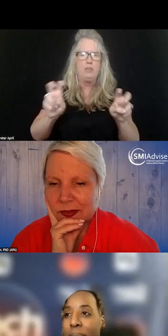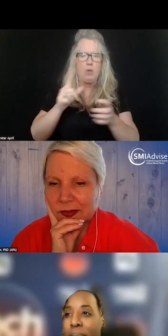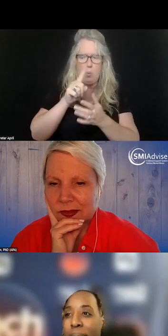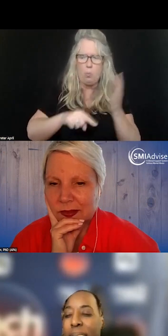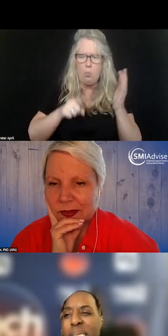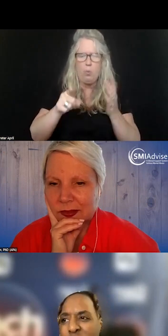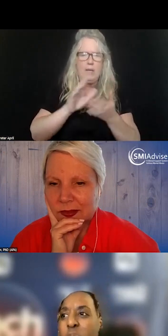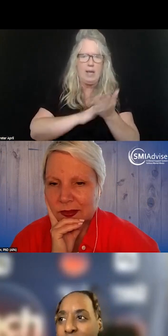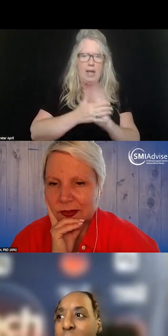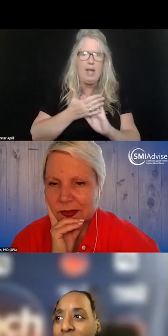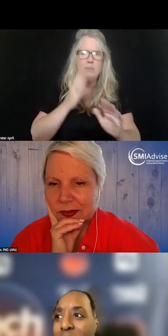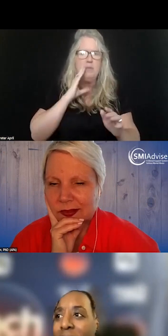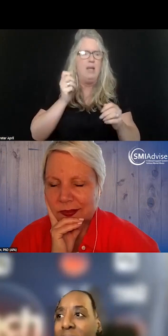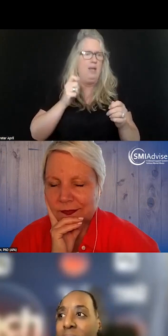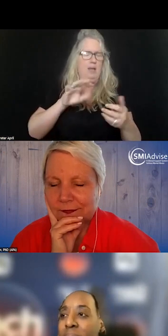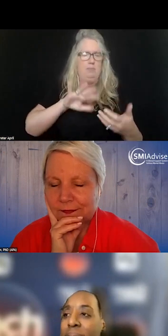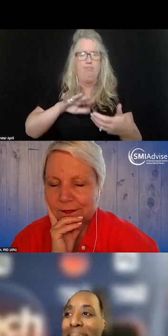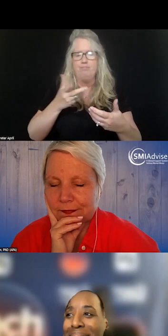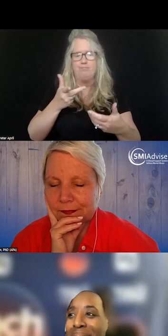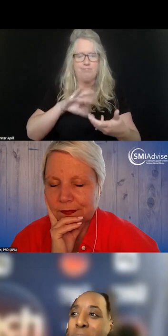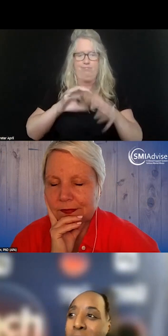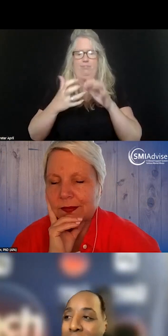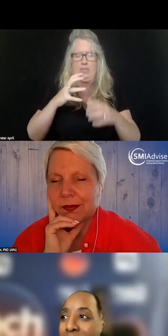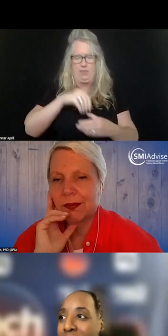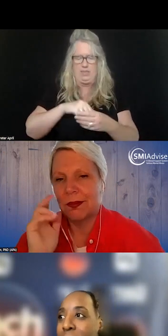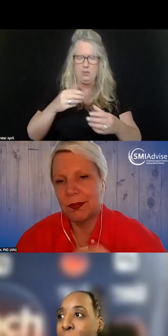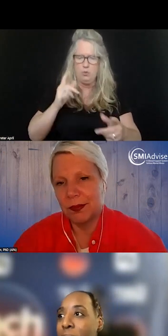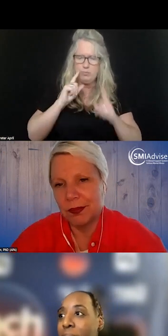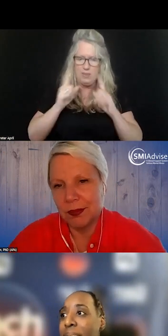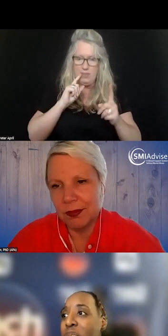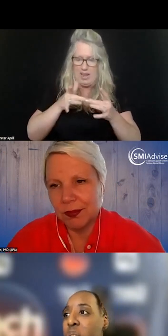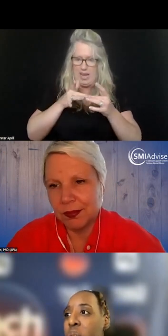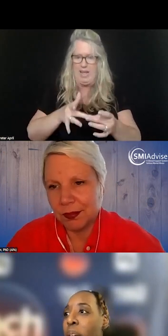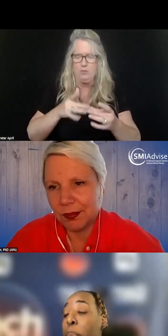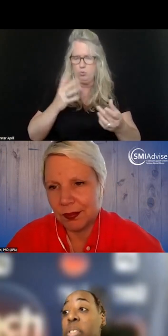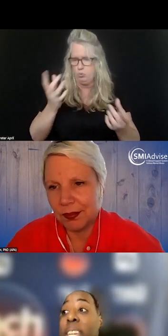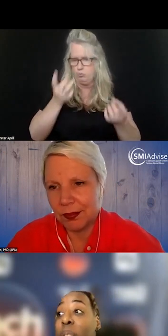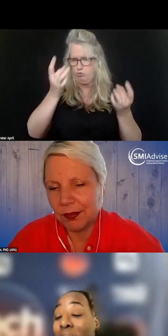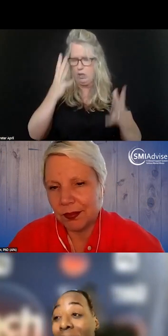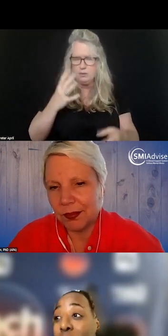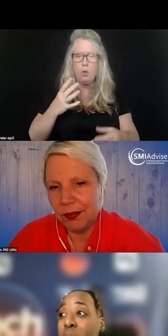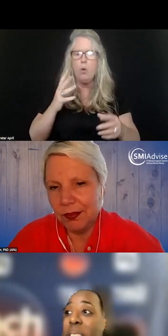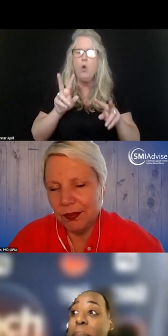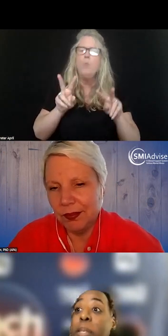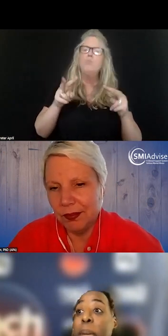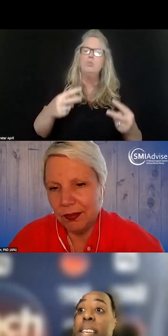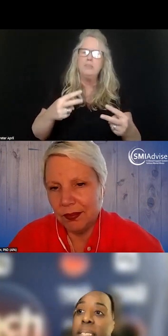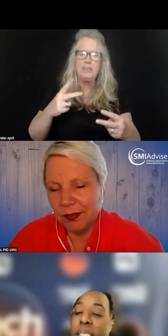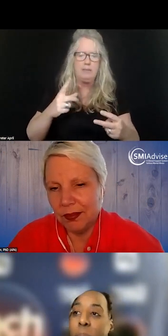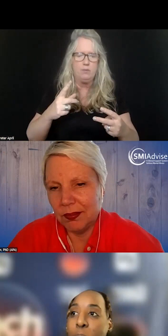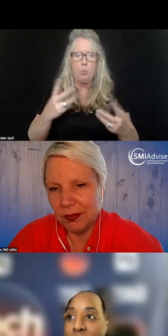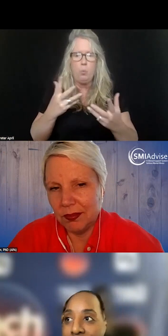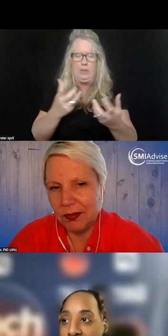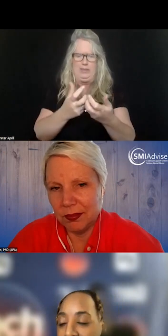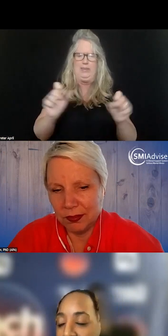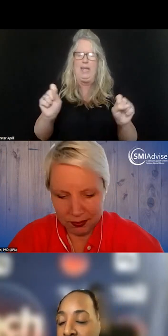become destructive inner dialogue that's led to a crisis into a perceived or actual safe space,